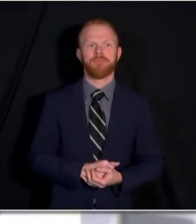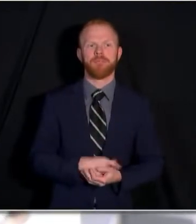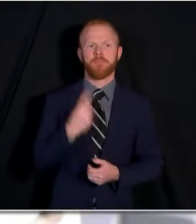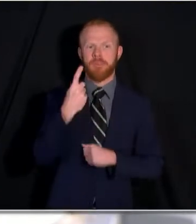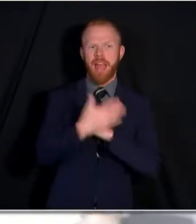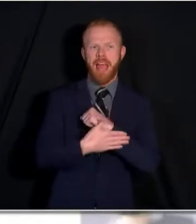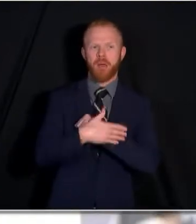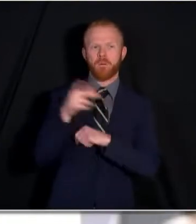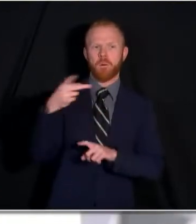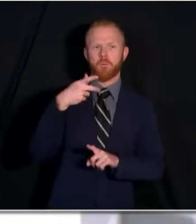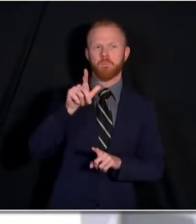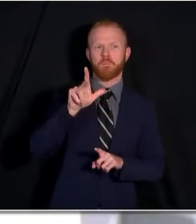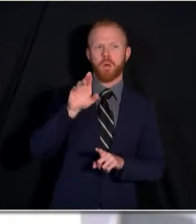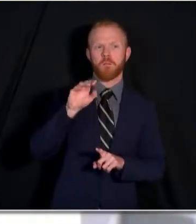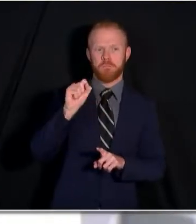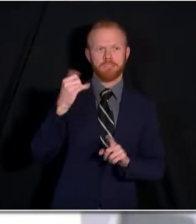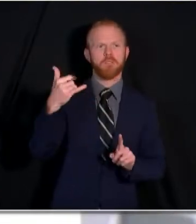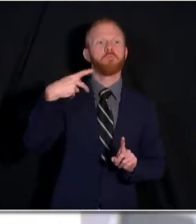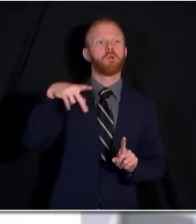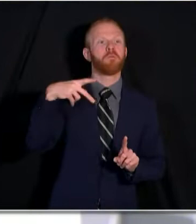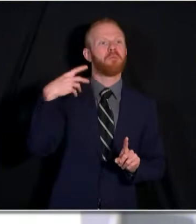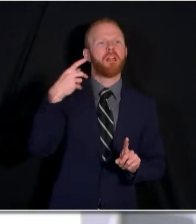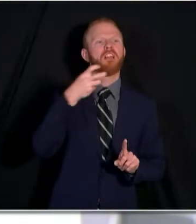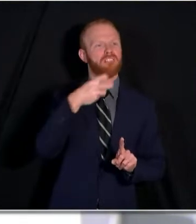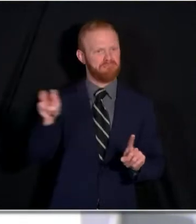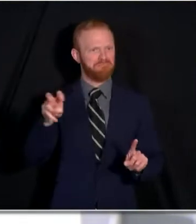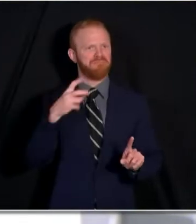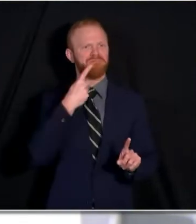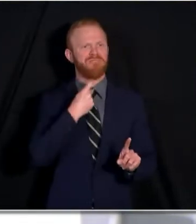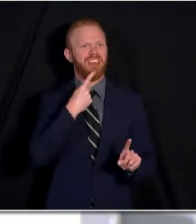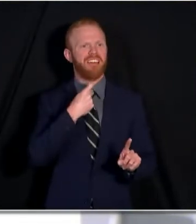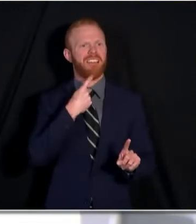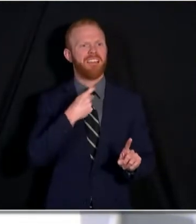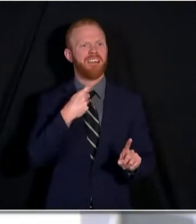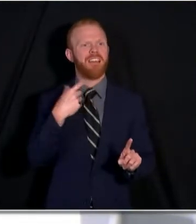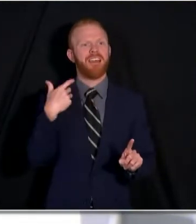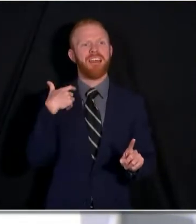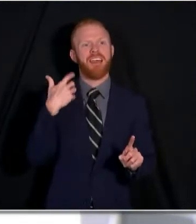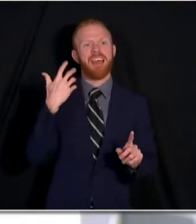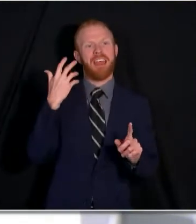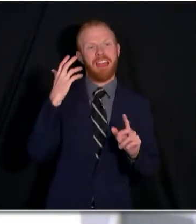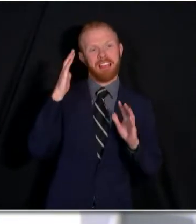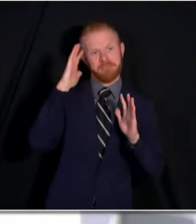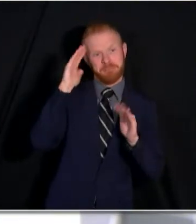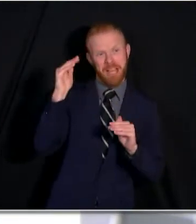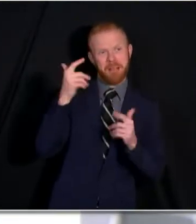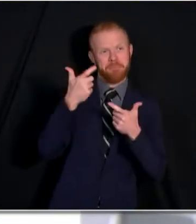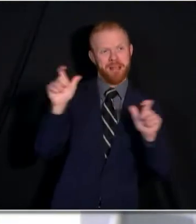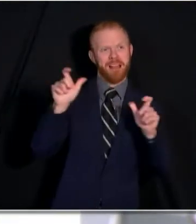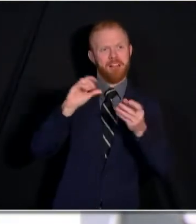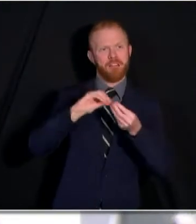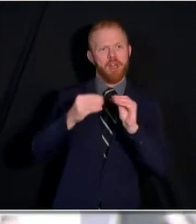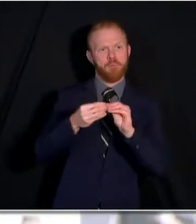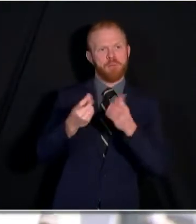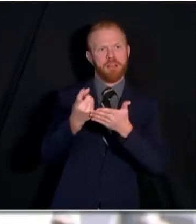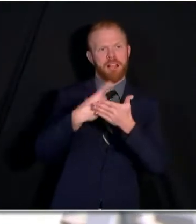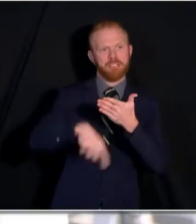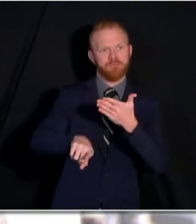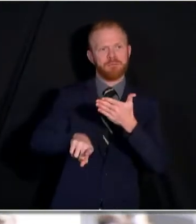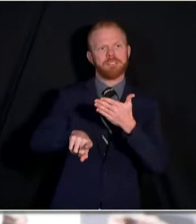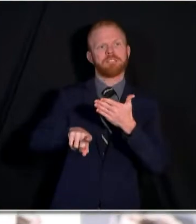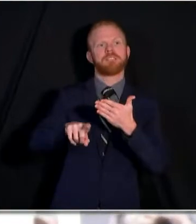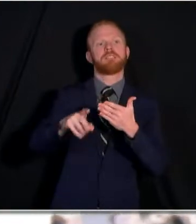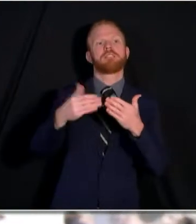purple into the red tier today. I anticipate substantial number next week and even more